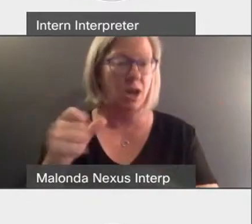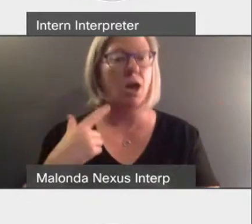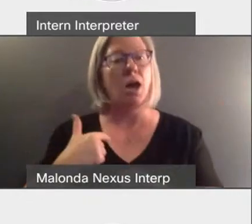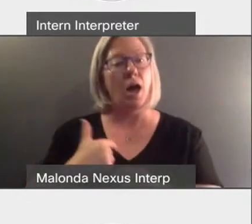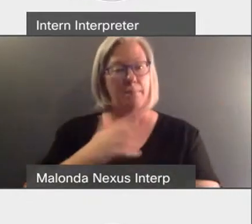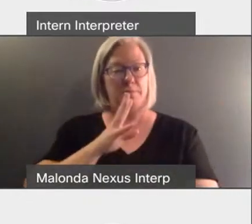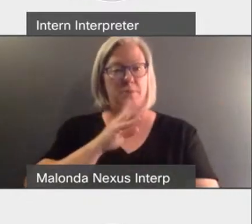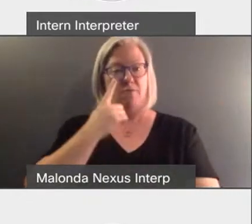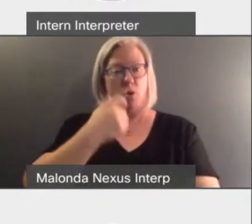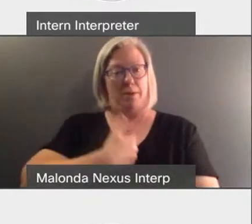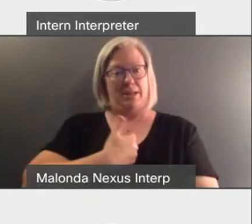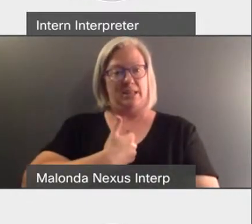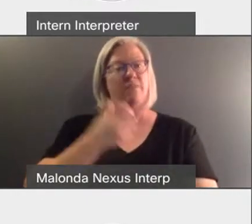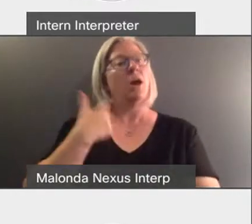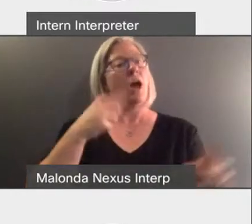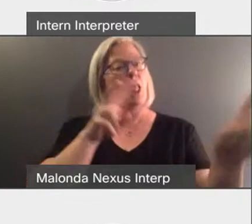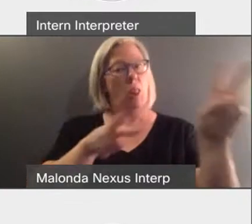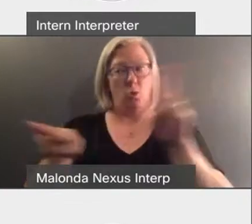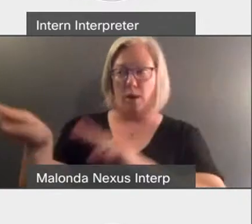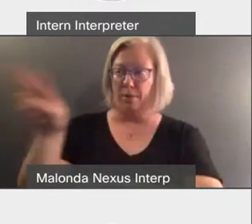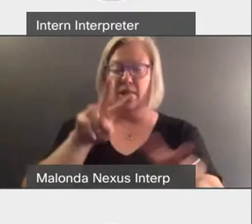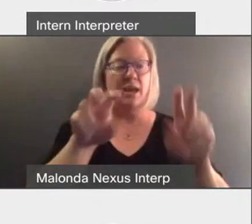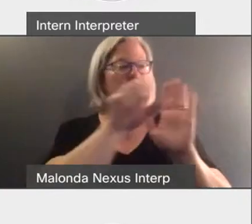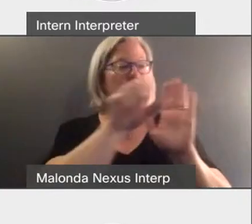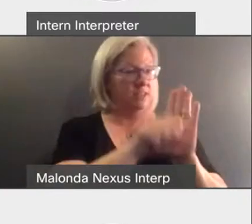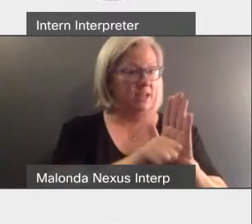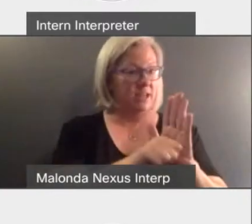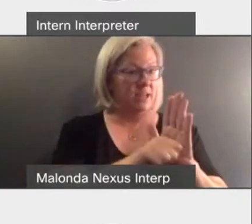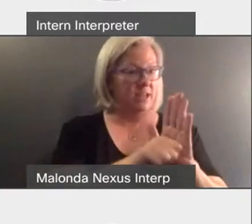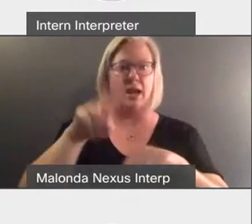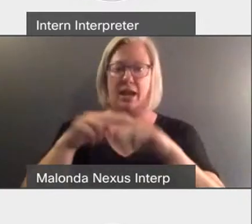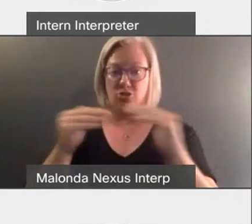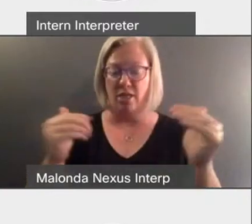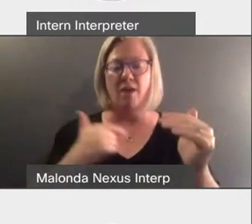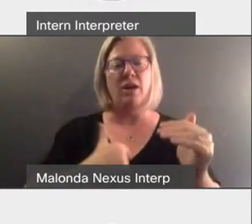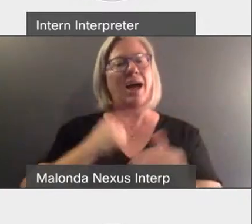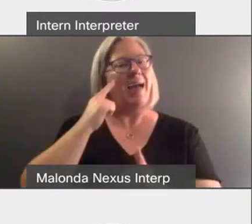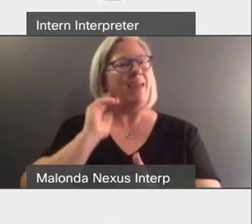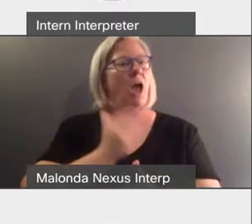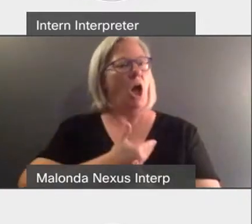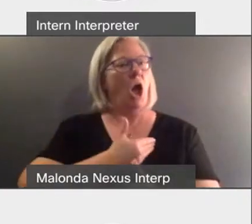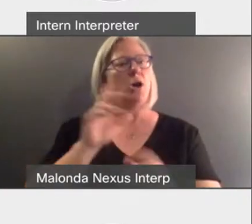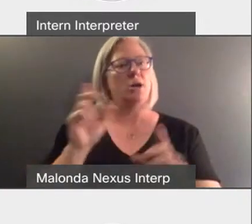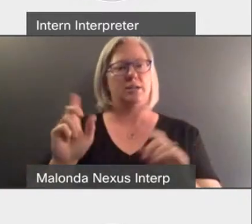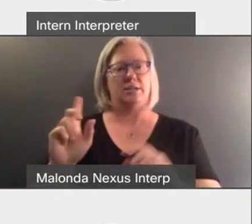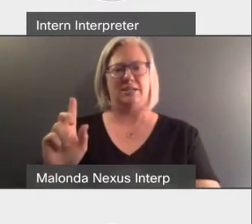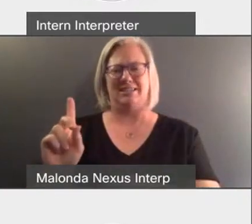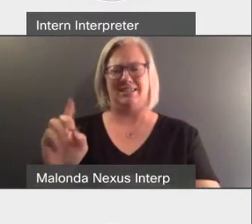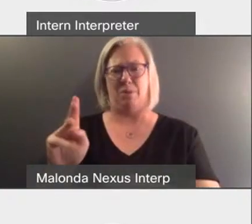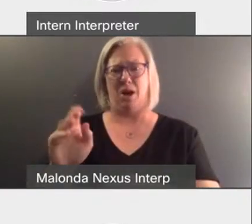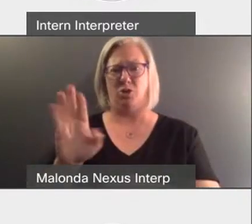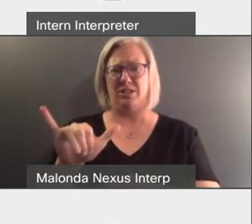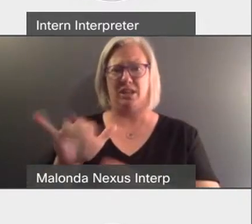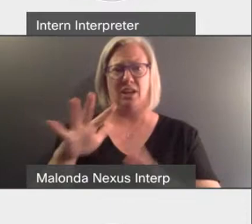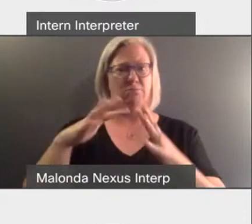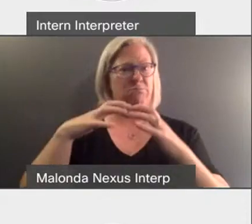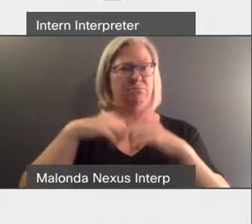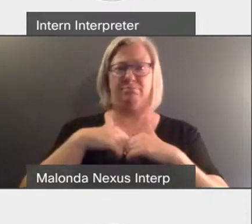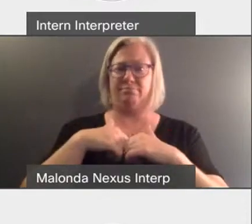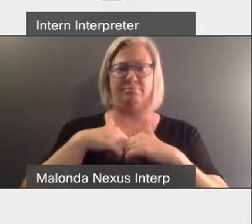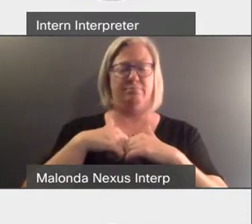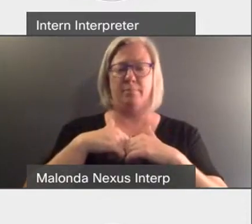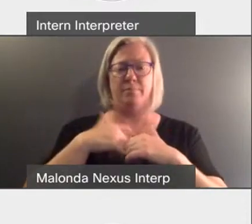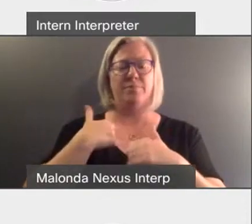me, at the state level and the national level, I think our democracy is in shambles. We have rampant voter